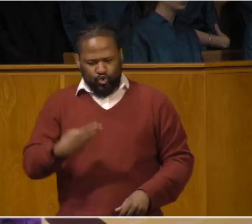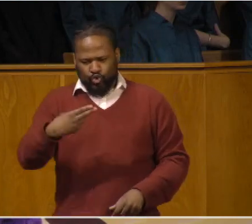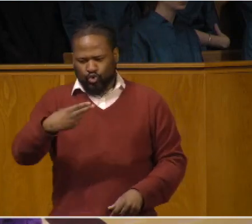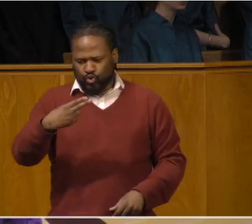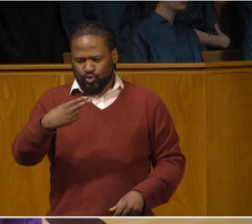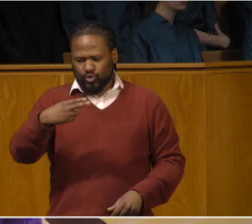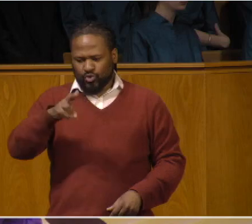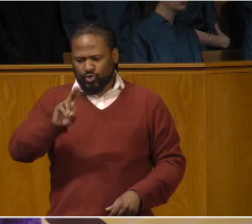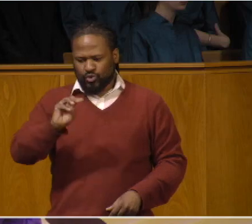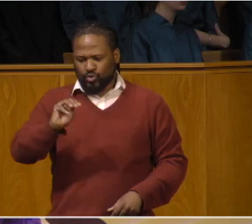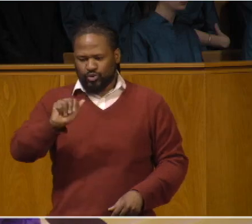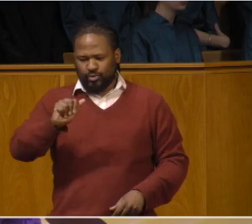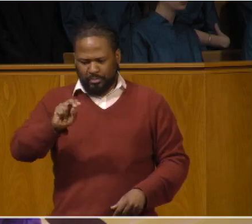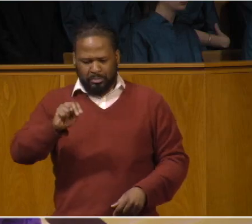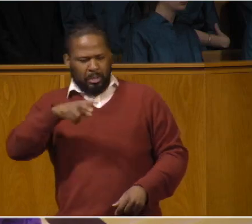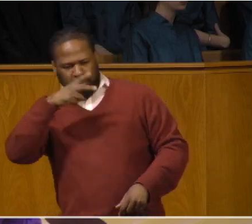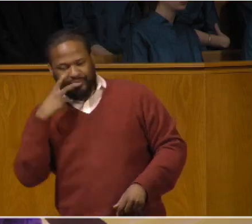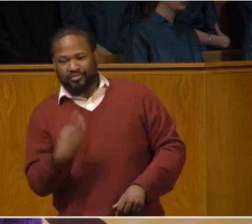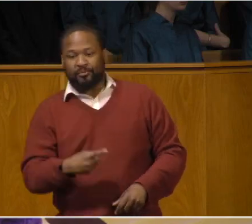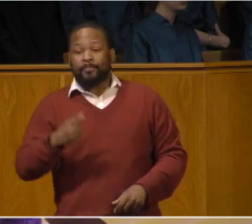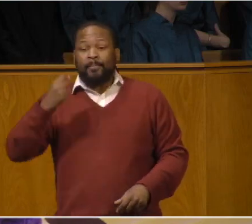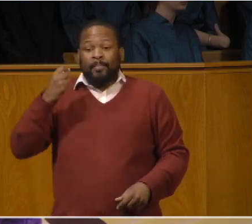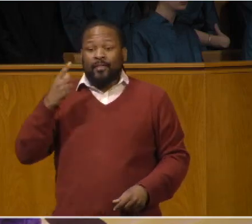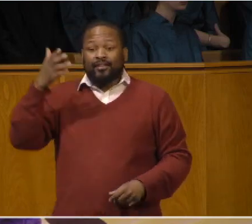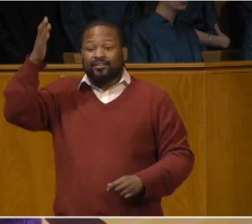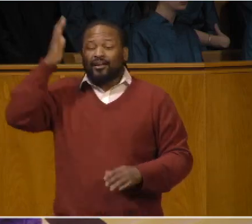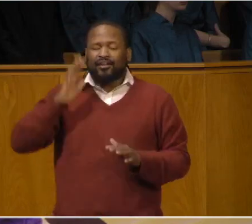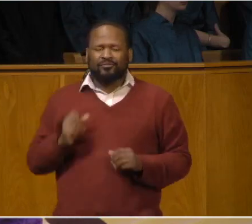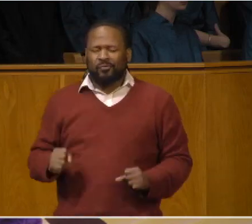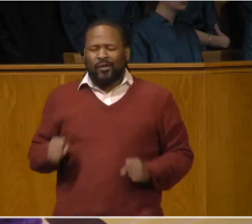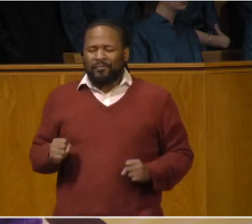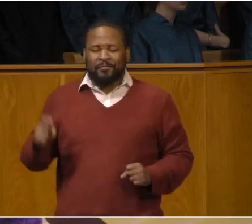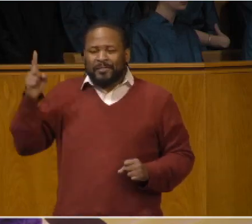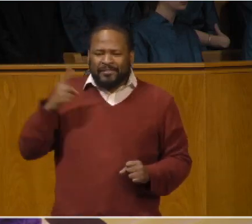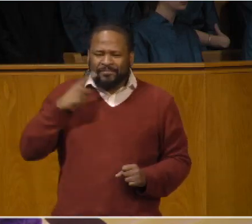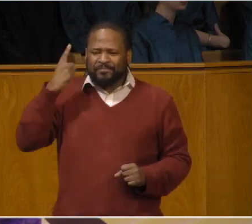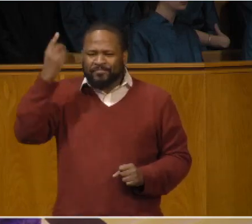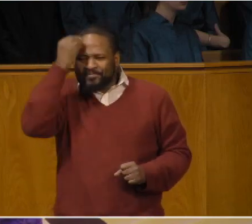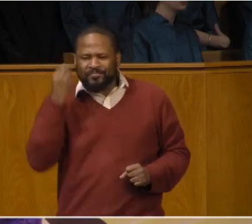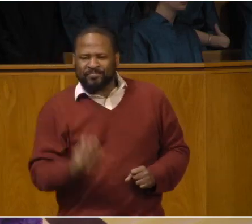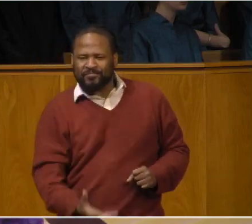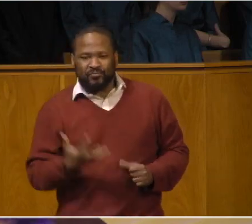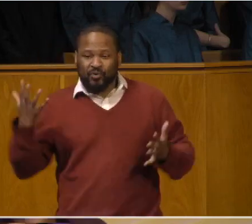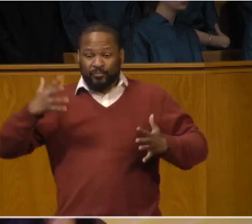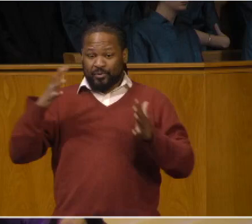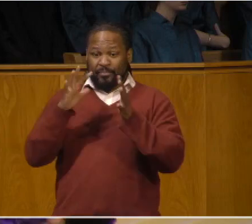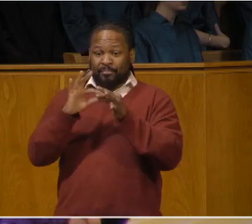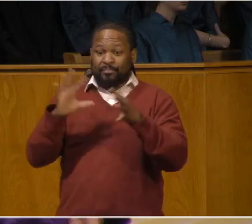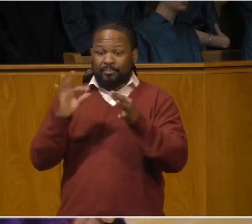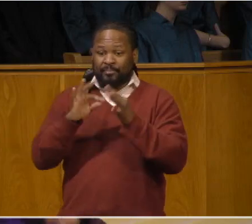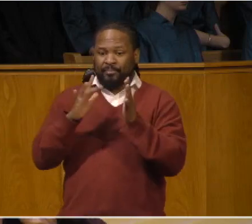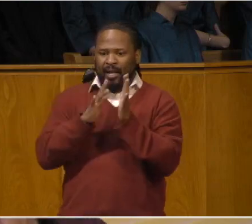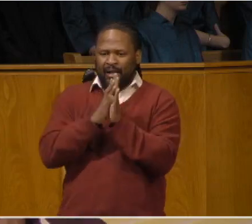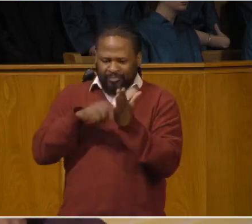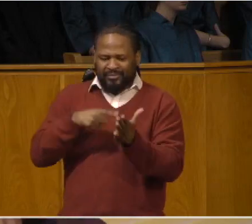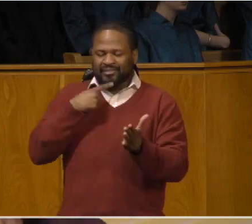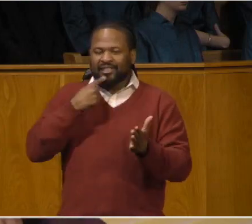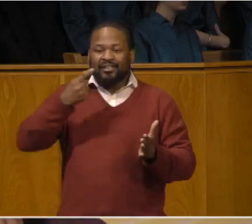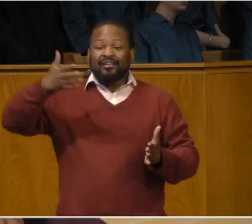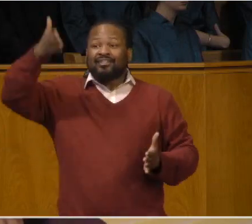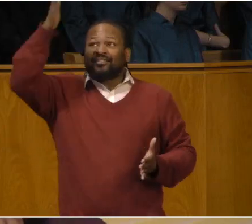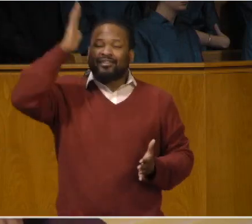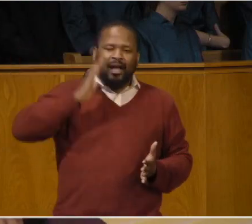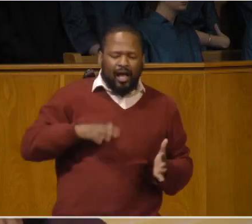And then God does something so wonderful. He says something so comforting. The text says that God heard the voice of the lad.